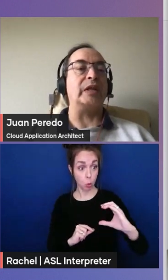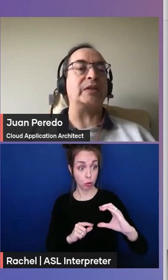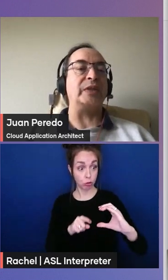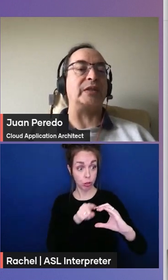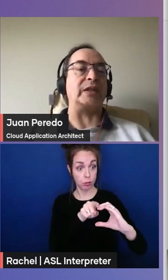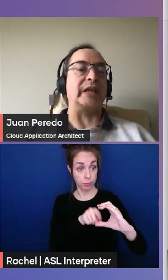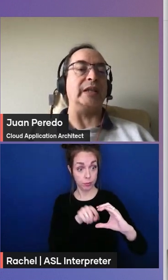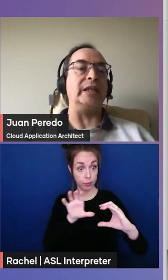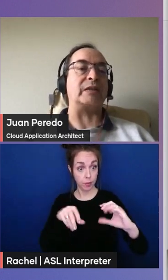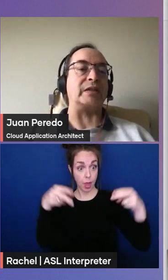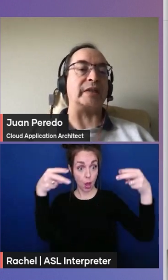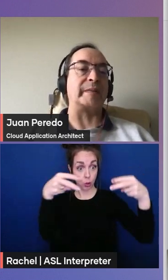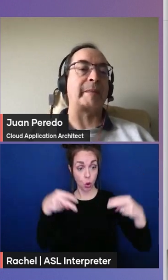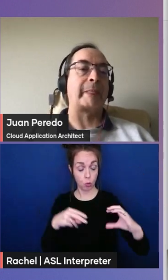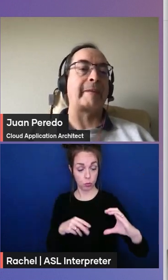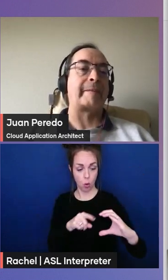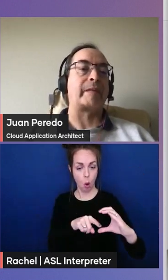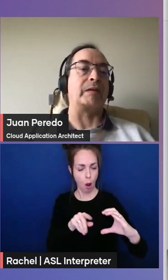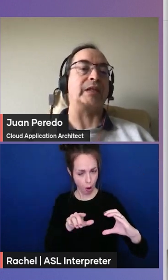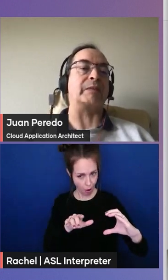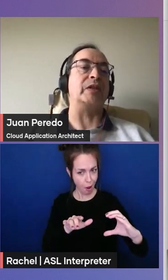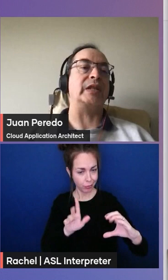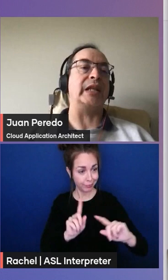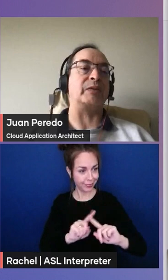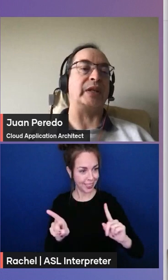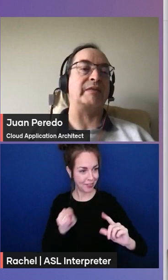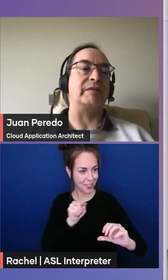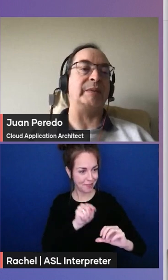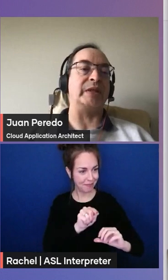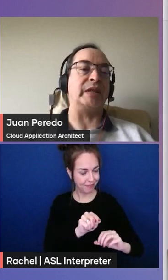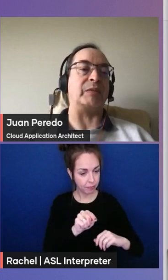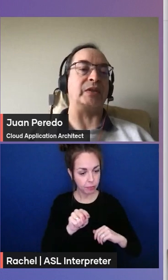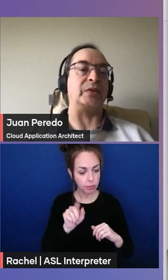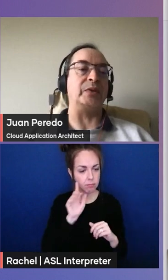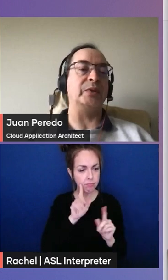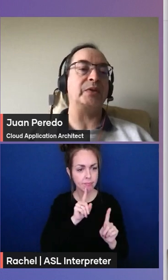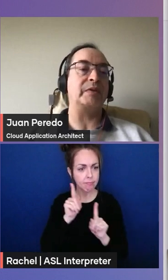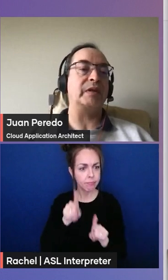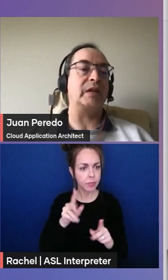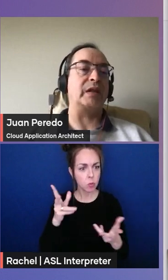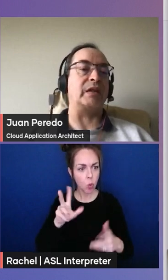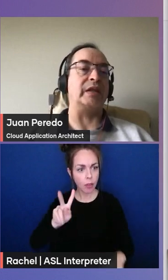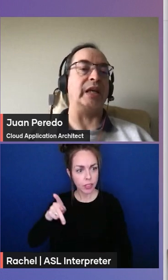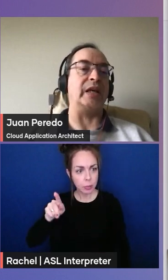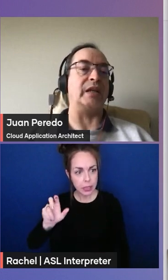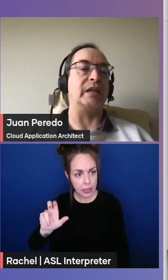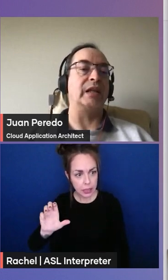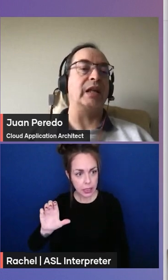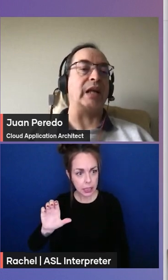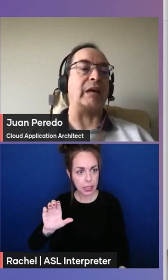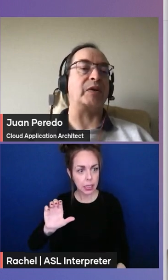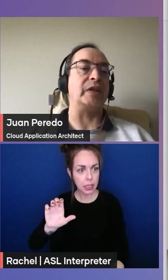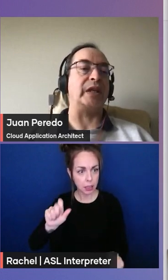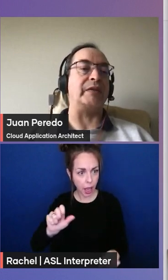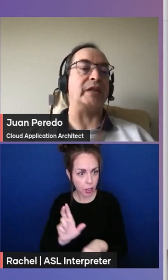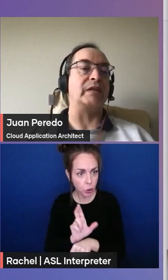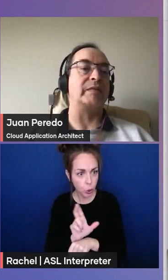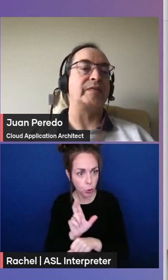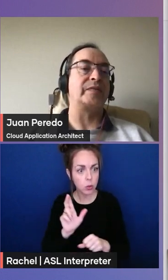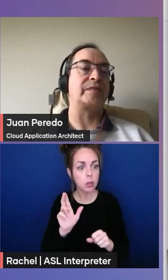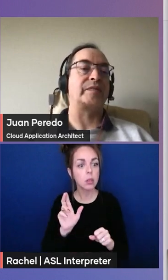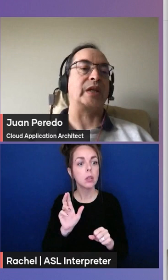code, that's when it starts getting interesting. Right? I'm going to tell it what VPC I want to use. Then I'm going to give